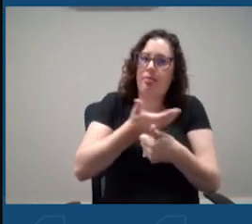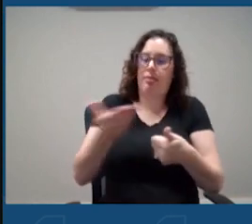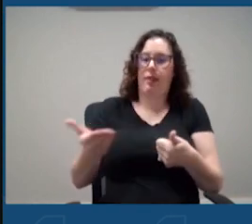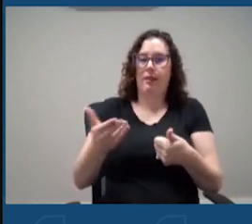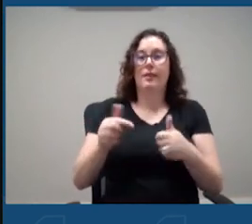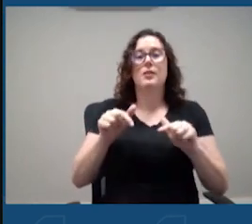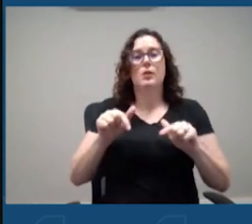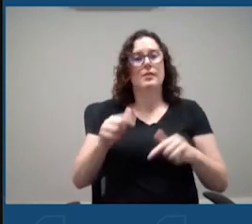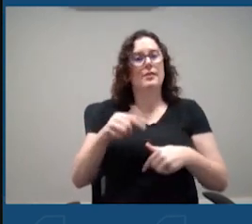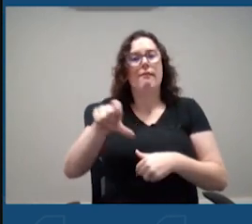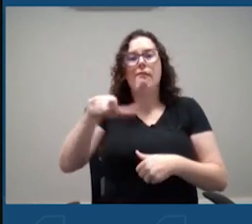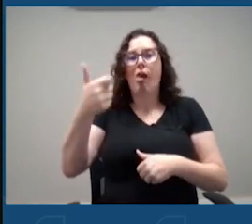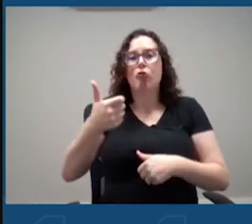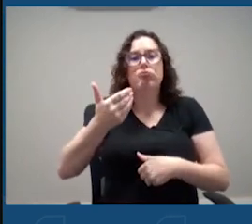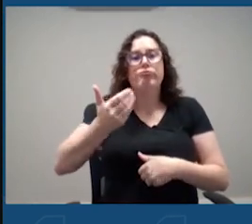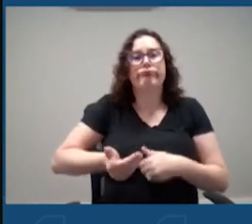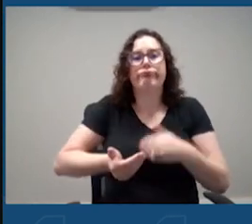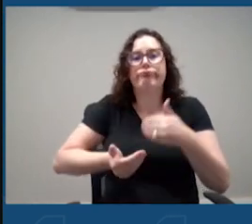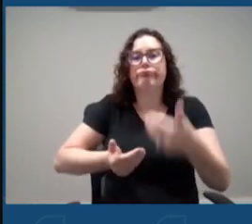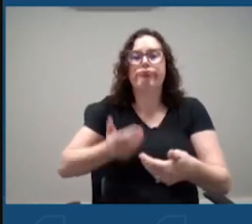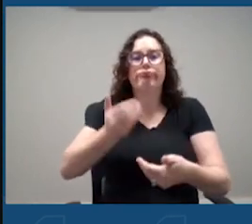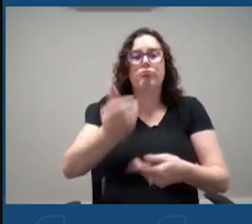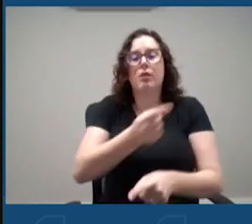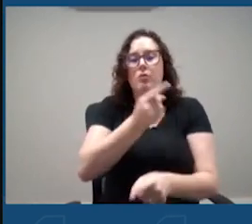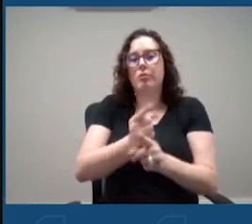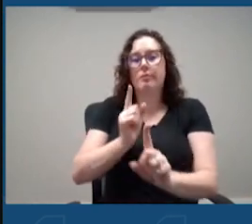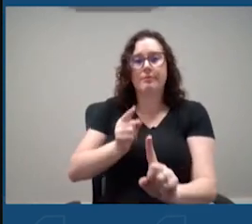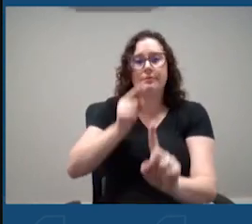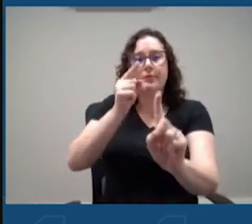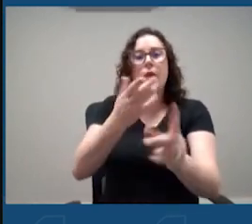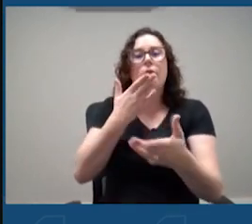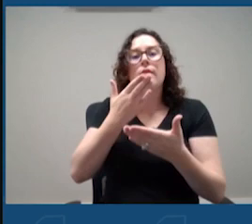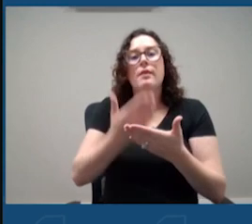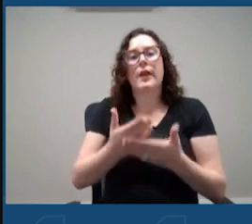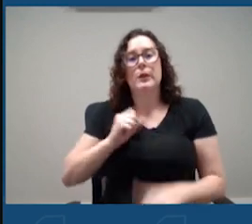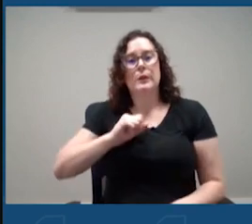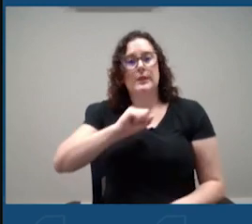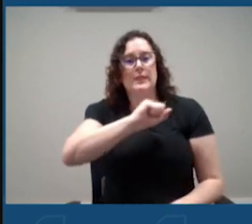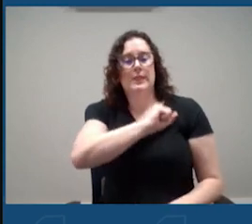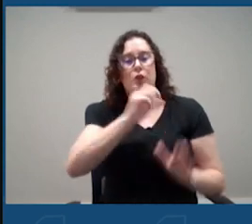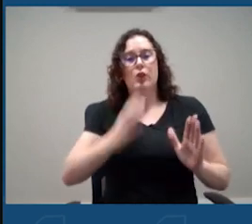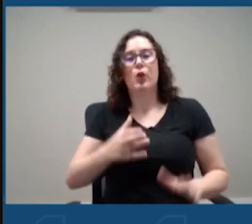right direction. So thank you to Senator Ramos and